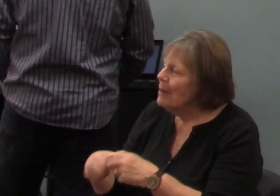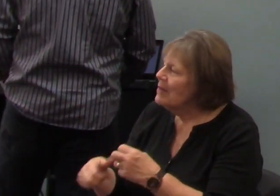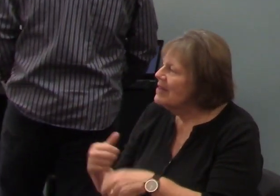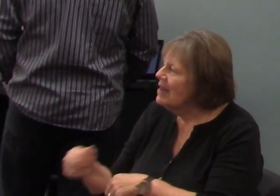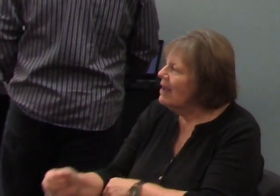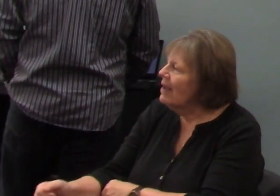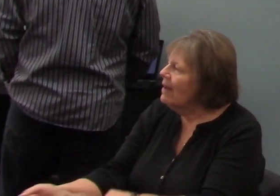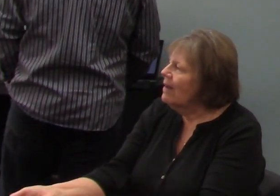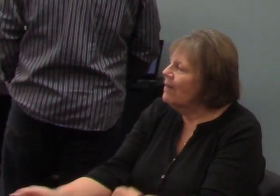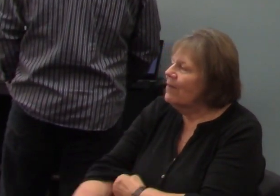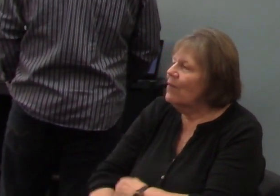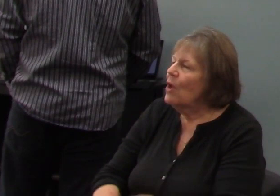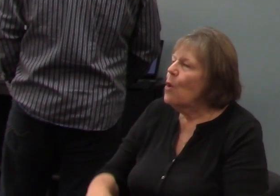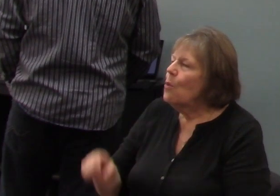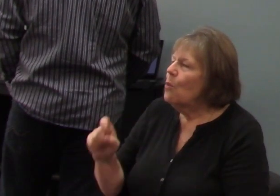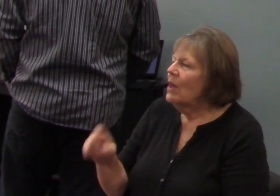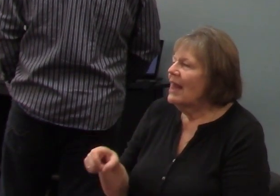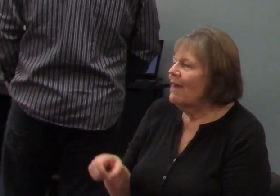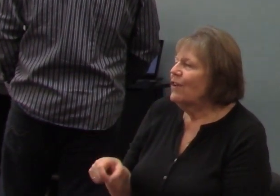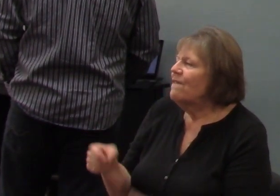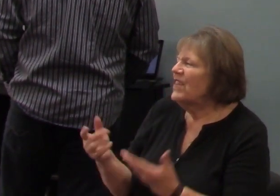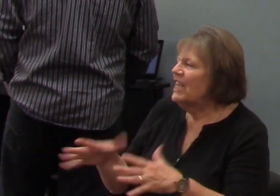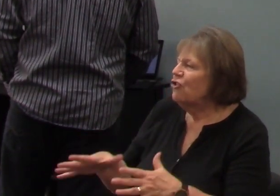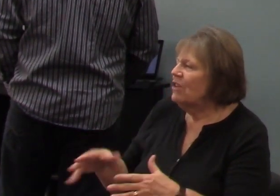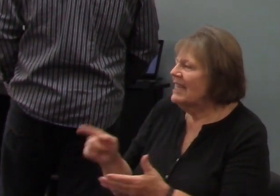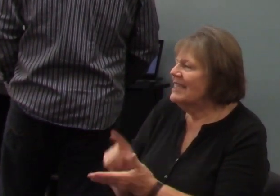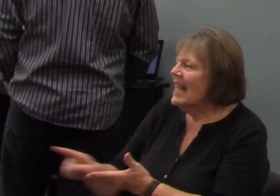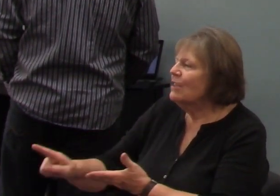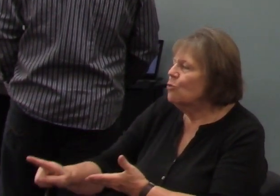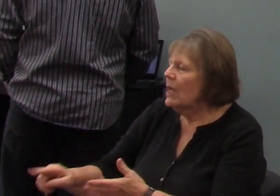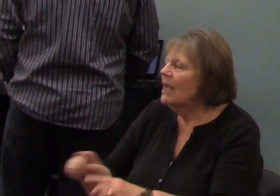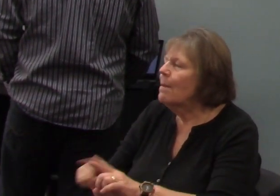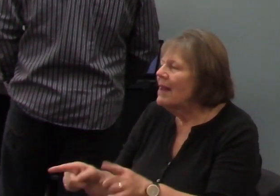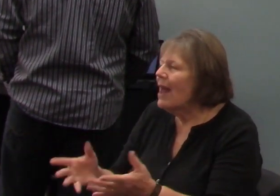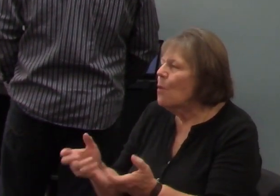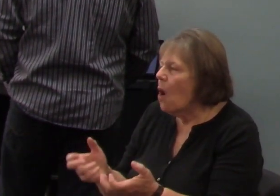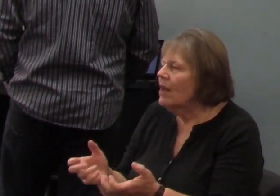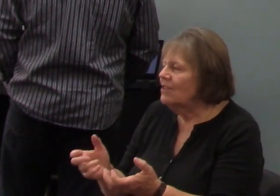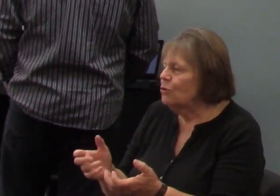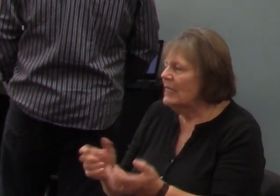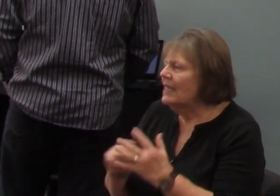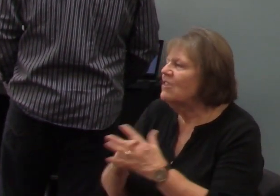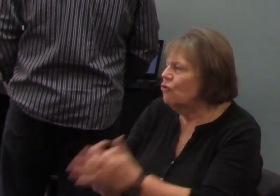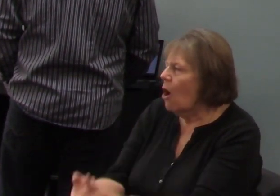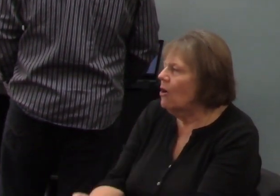have to finish this next week. But I do want to get you started on, that's the wrong one.